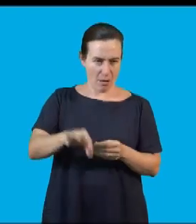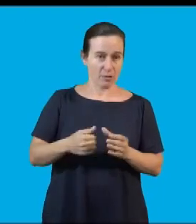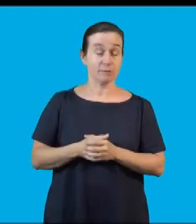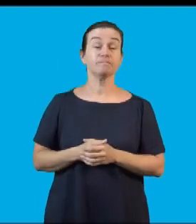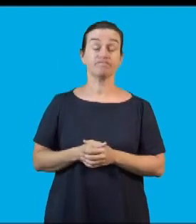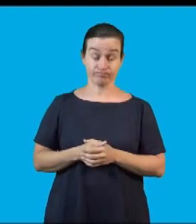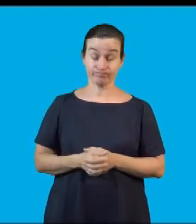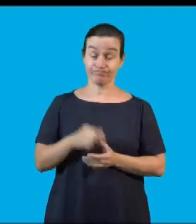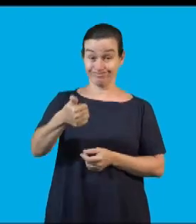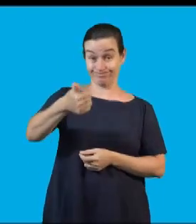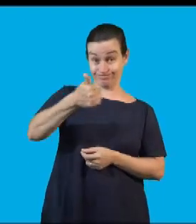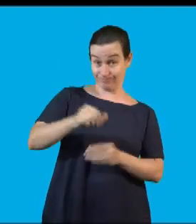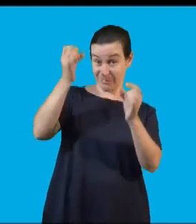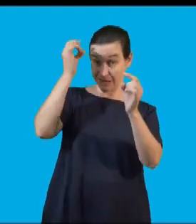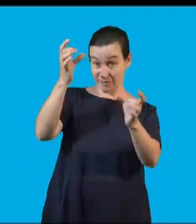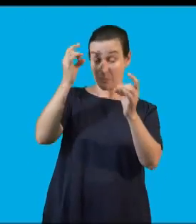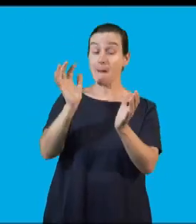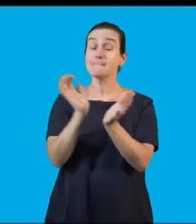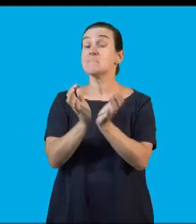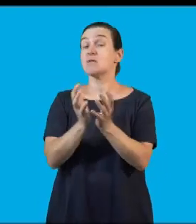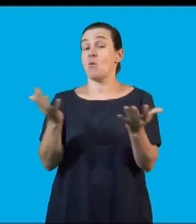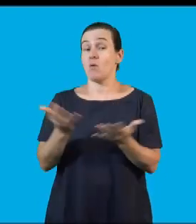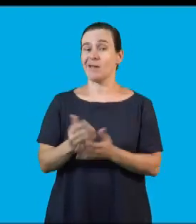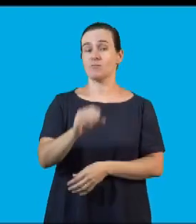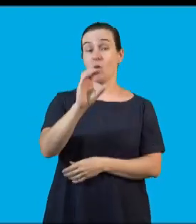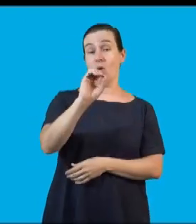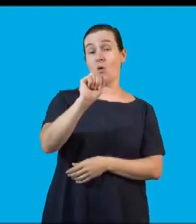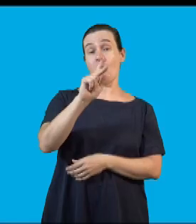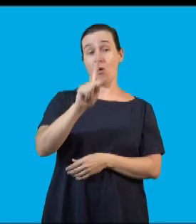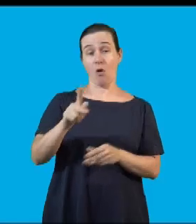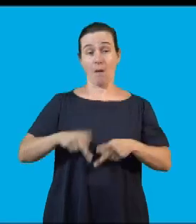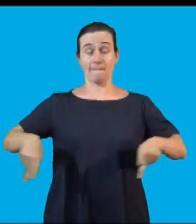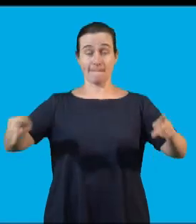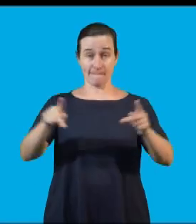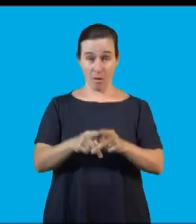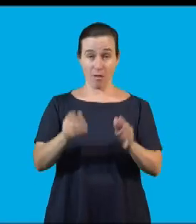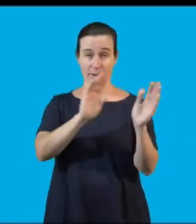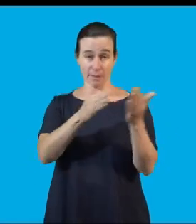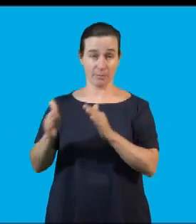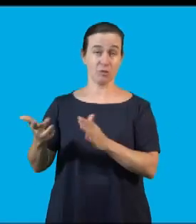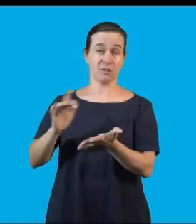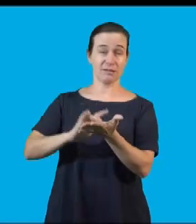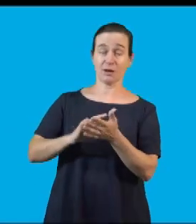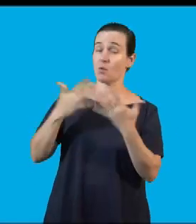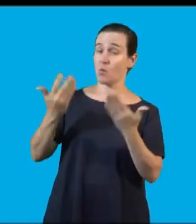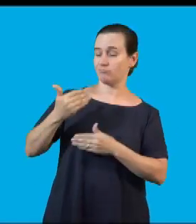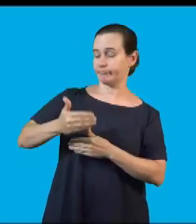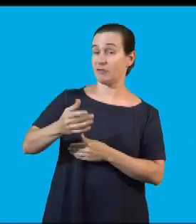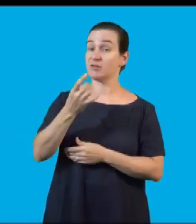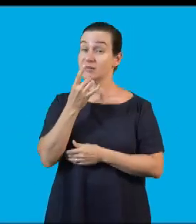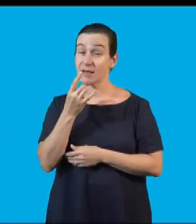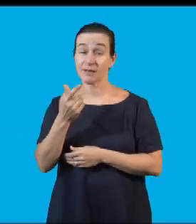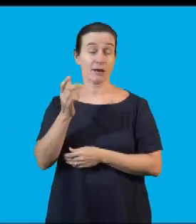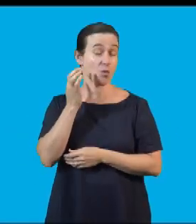the meeting point, Oak Park Community Centre, the day, Saturdays, every Saturday at 9